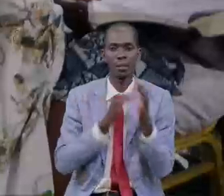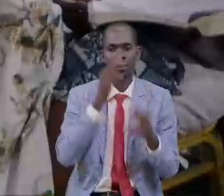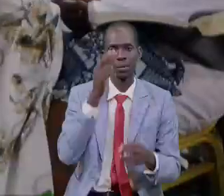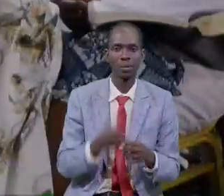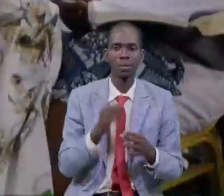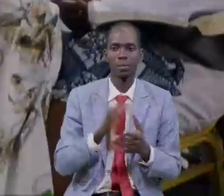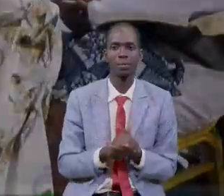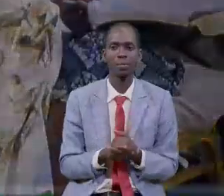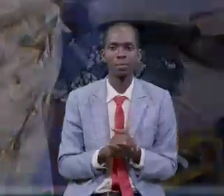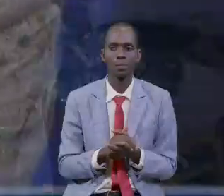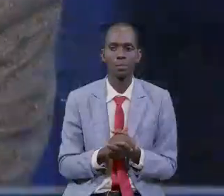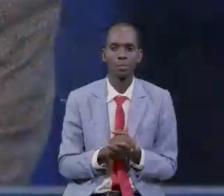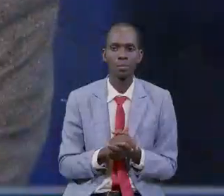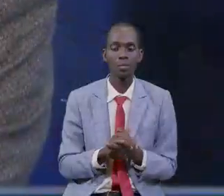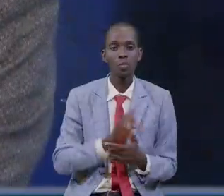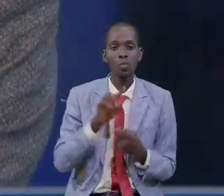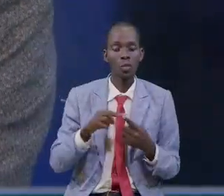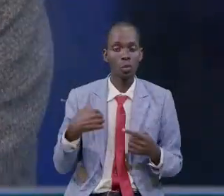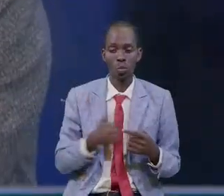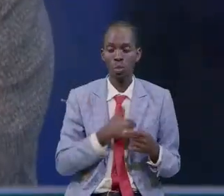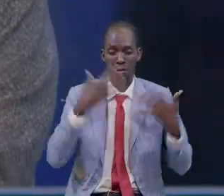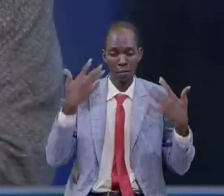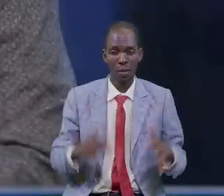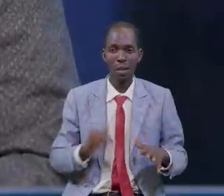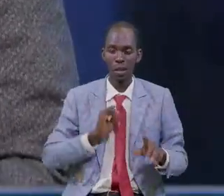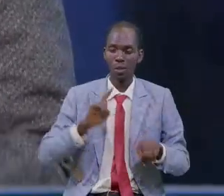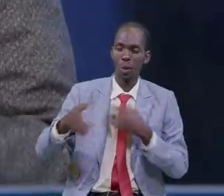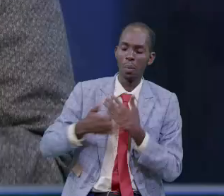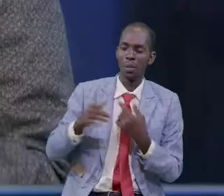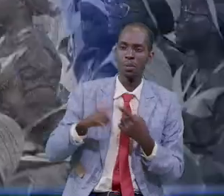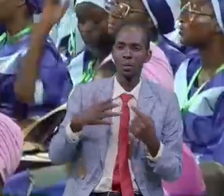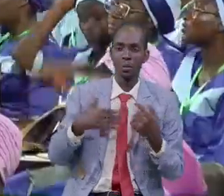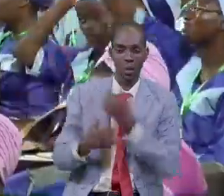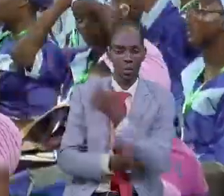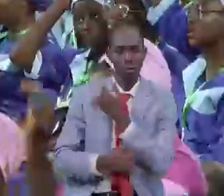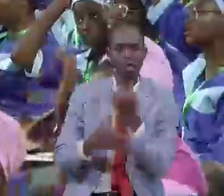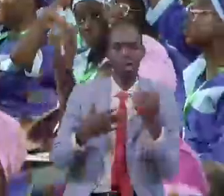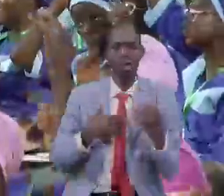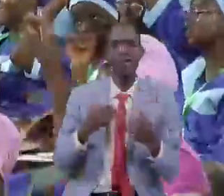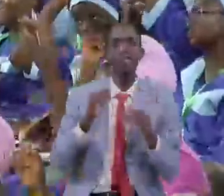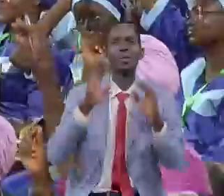When we finish, I go back to my country, and signs and wonders will follow me.